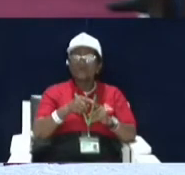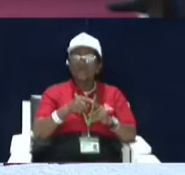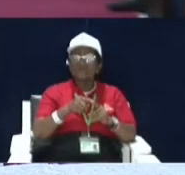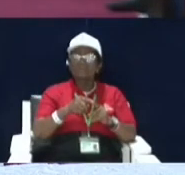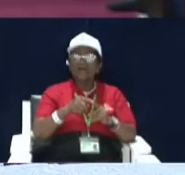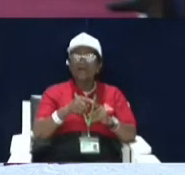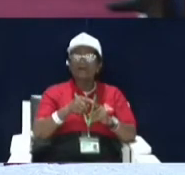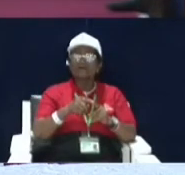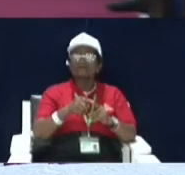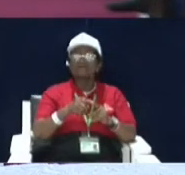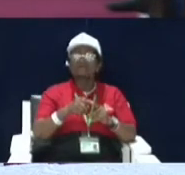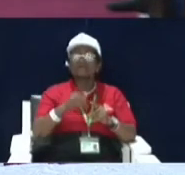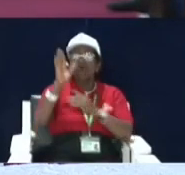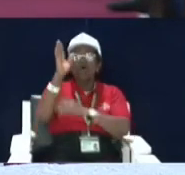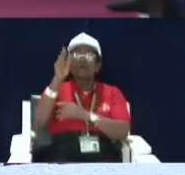visit